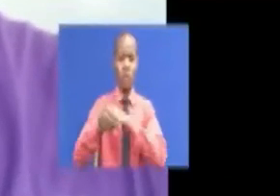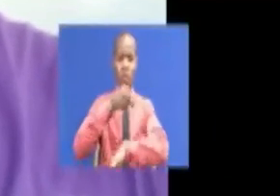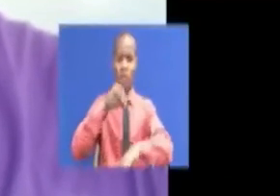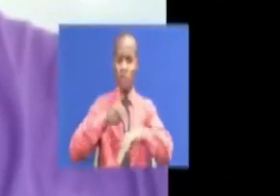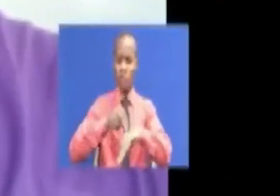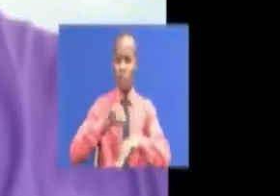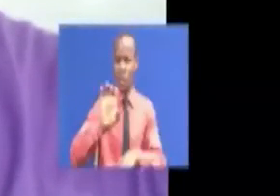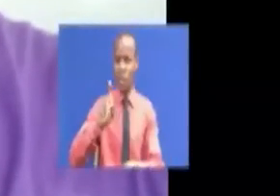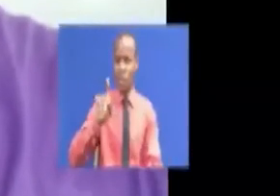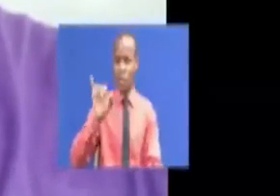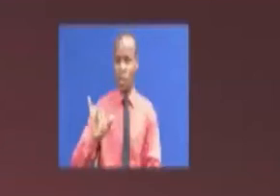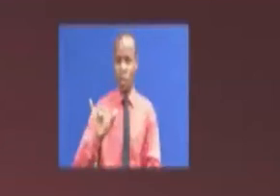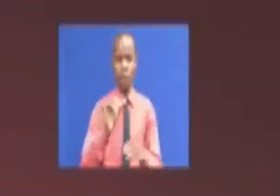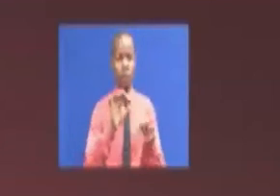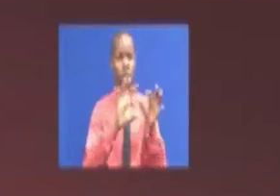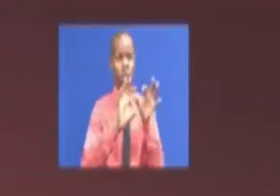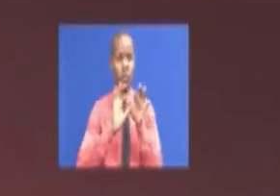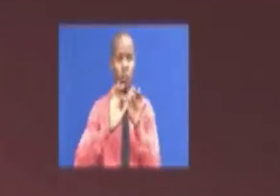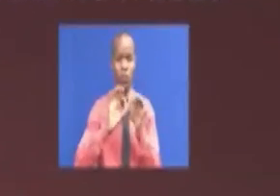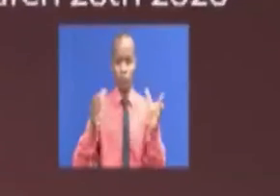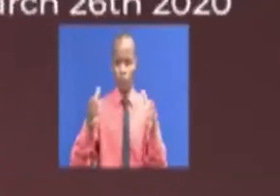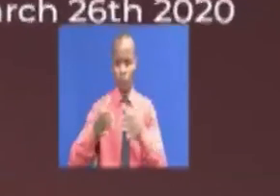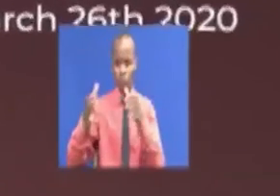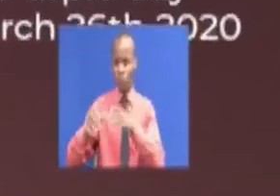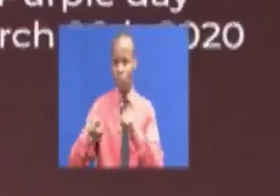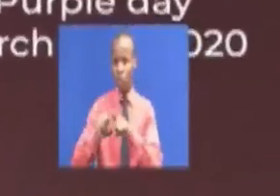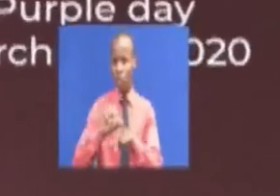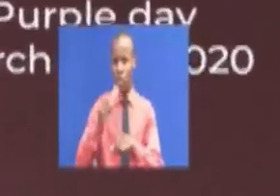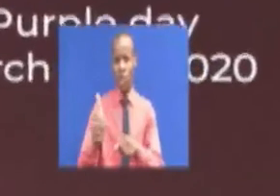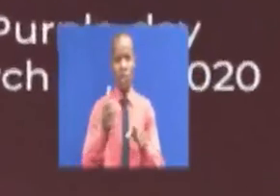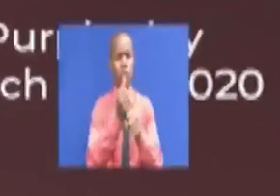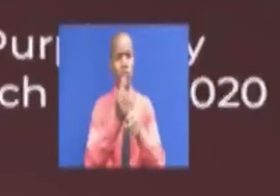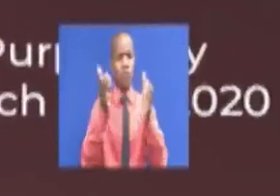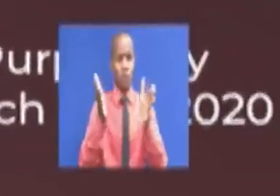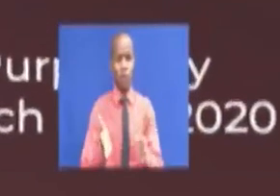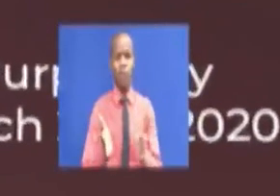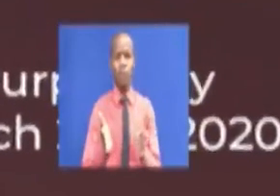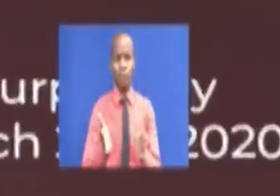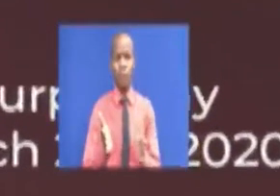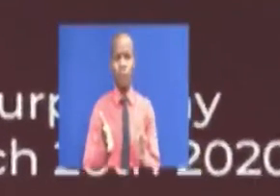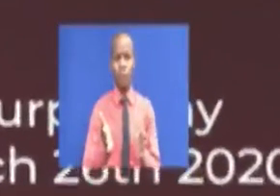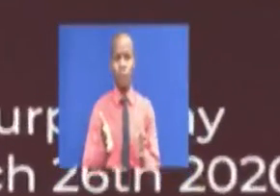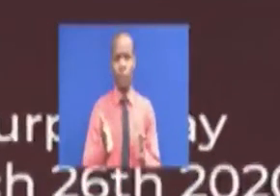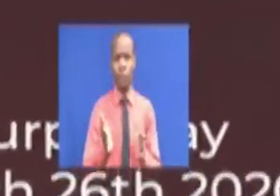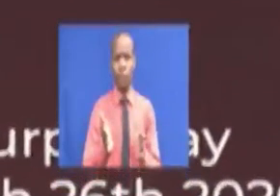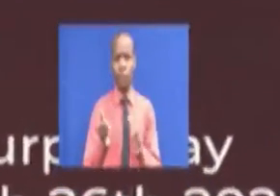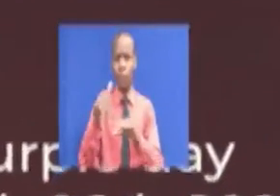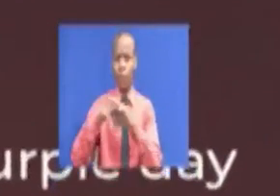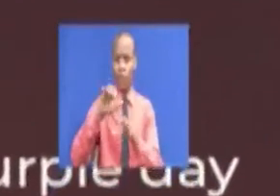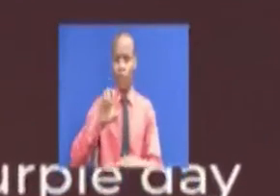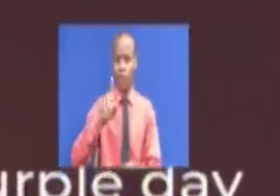Epilepsy Coordination Committee and other stakeholders in the